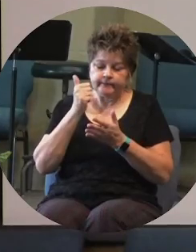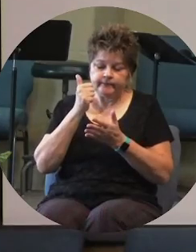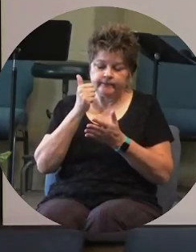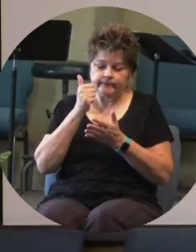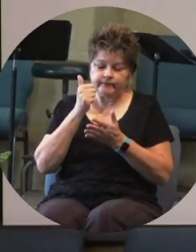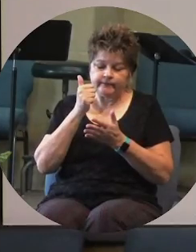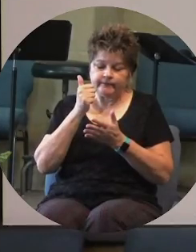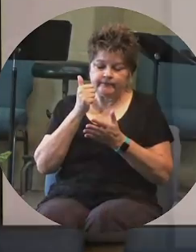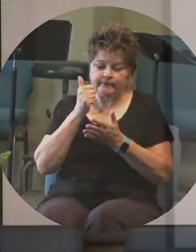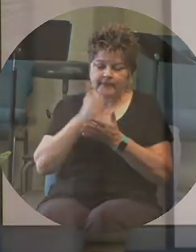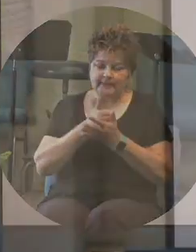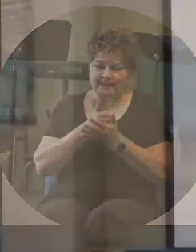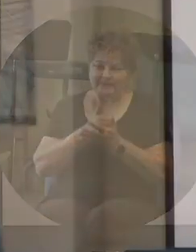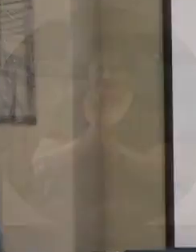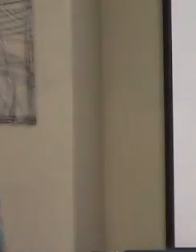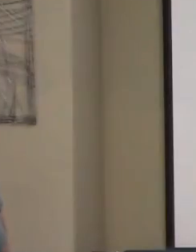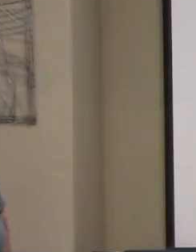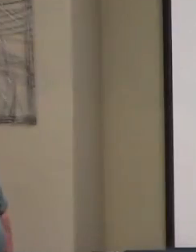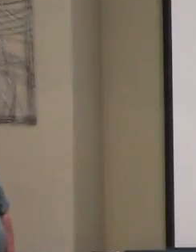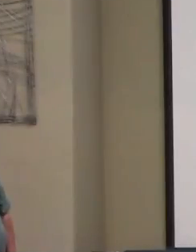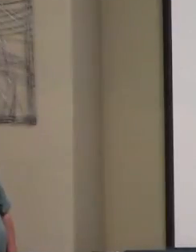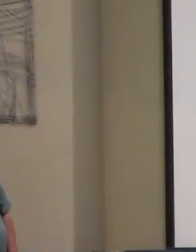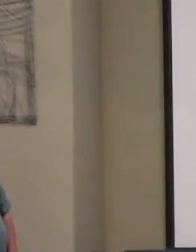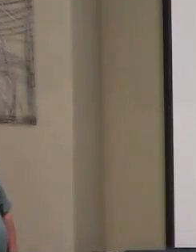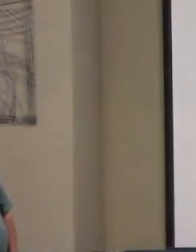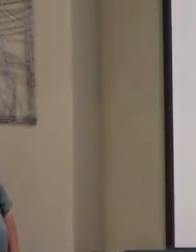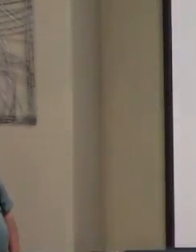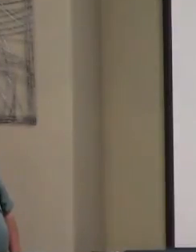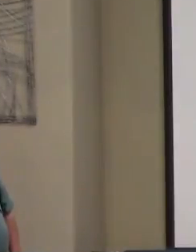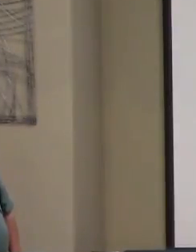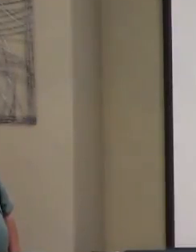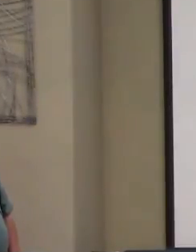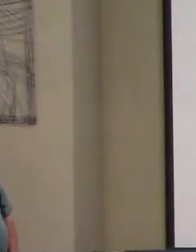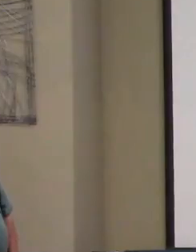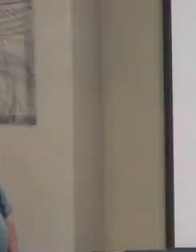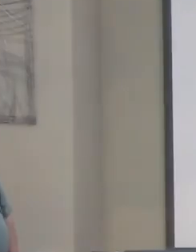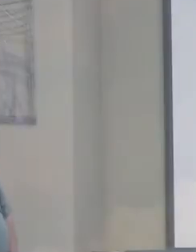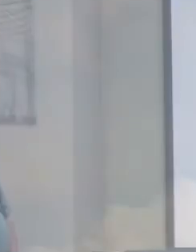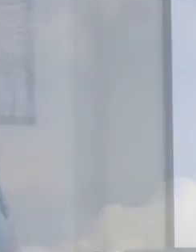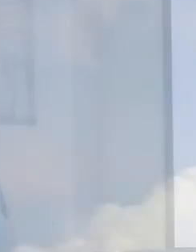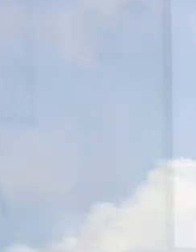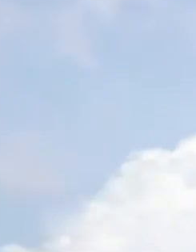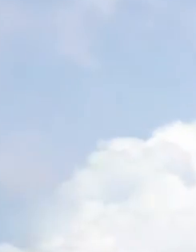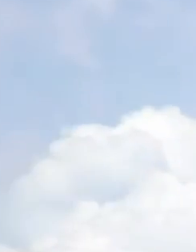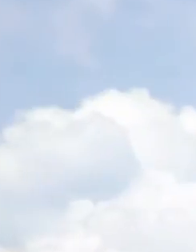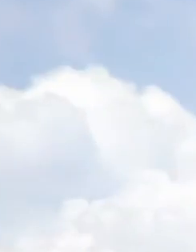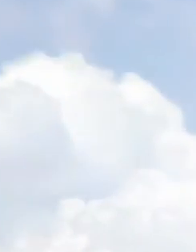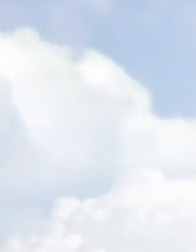Amen. Have a wonderful day. Thank you for being here. May the Lord bless you.